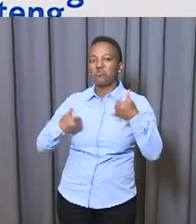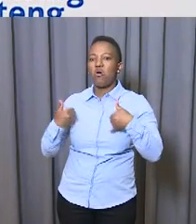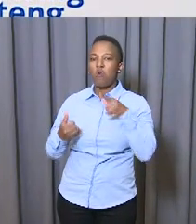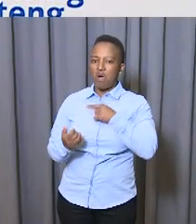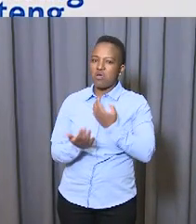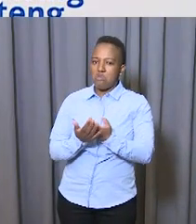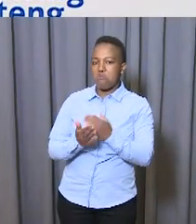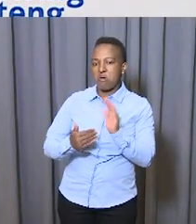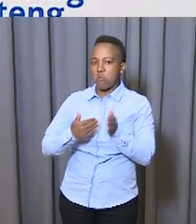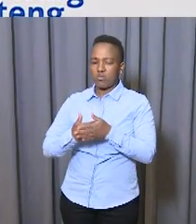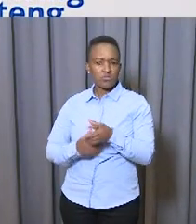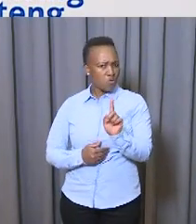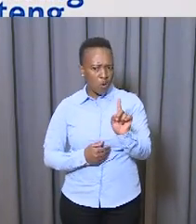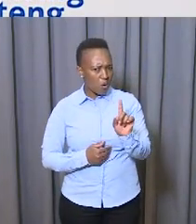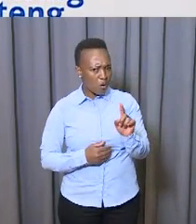closed.